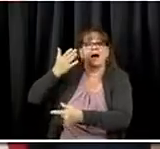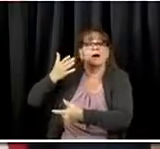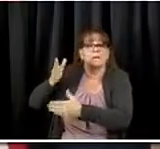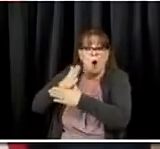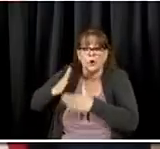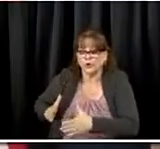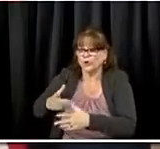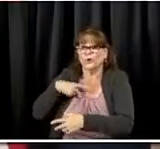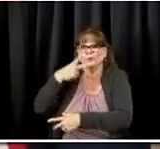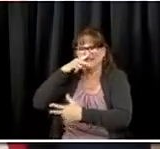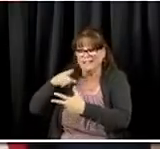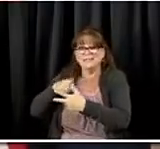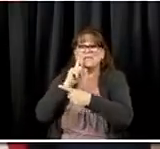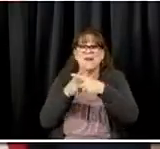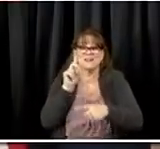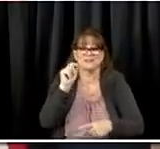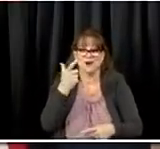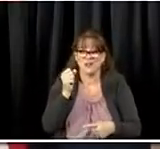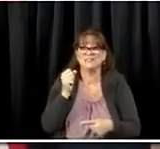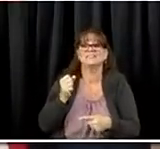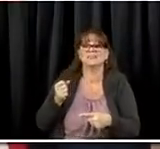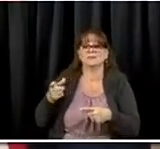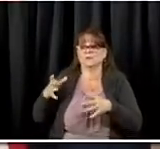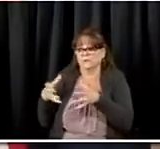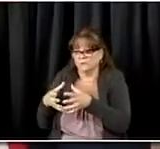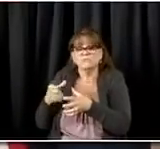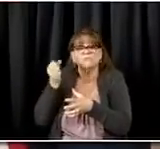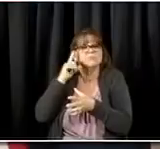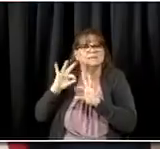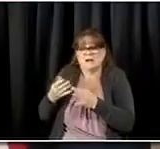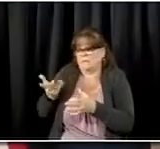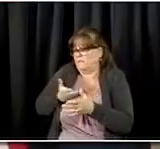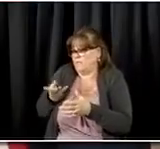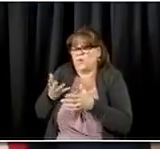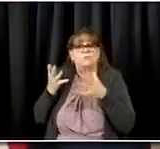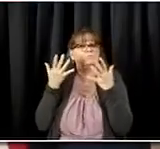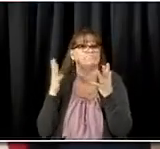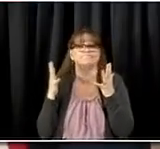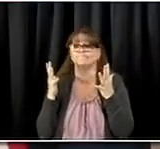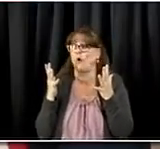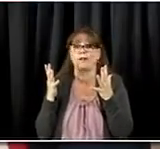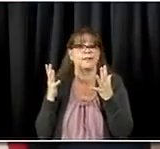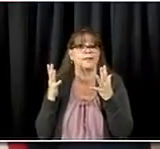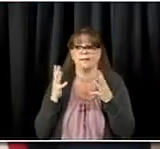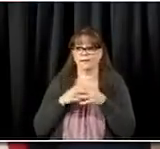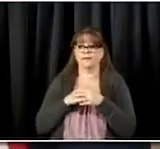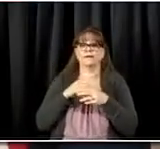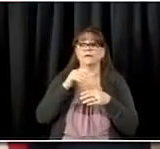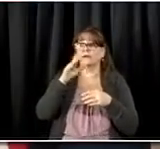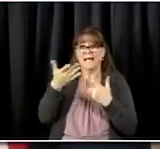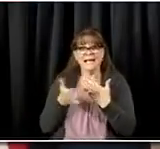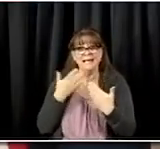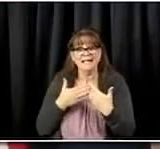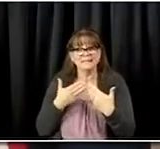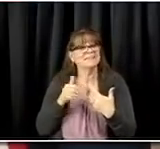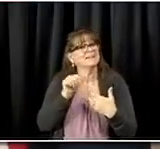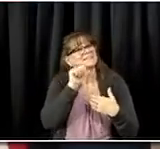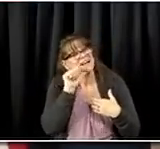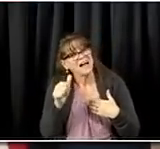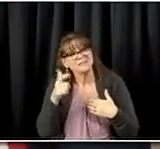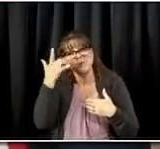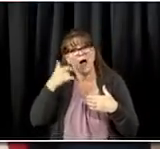having Thanksgiving alone. That's very difficult because our family's a very close family. I have not been able to see my parents now